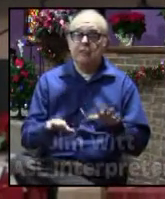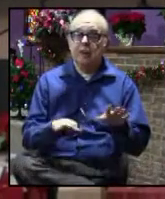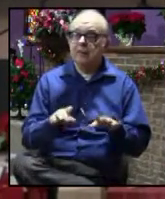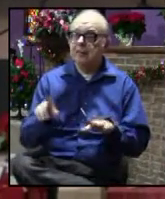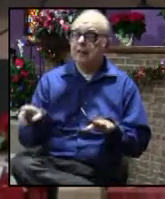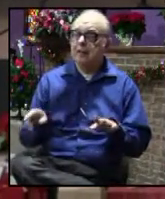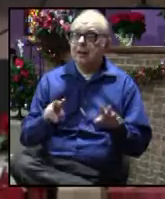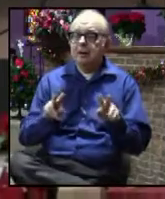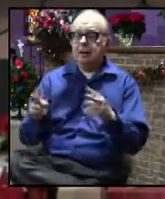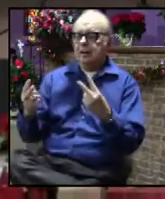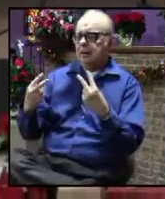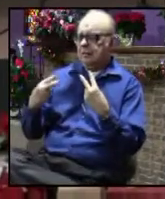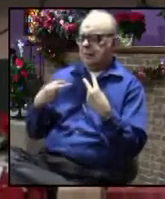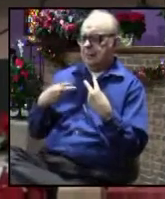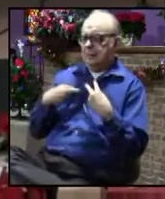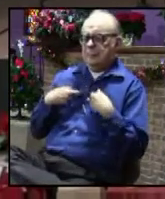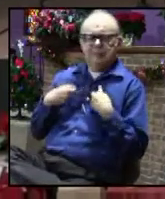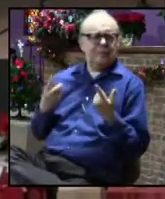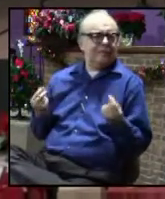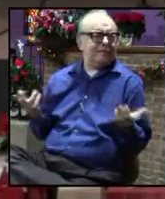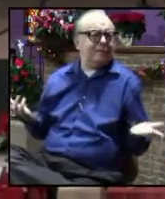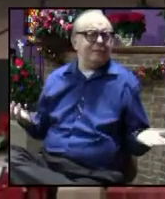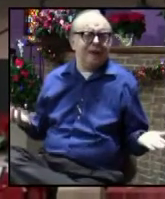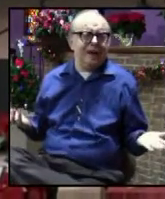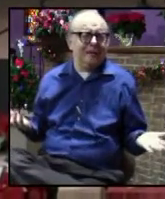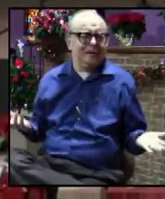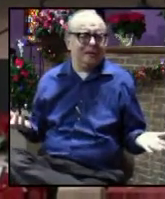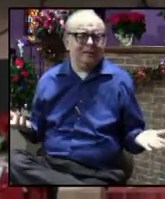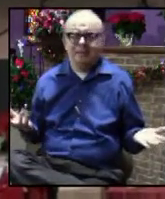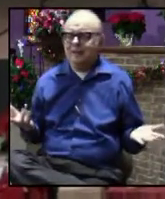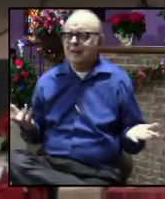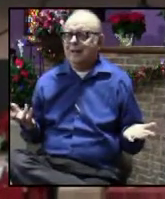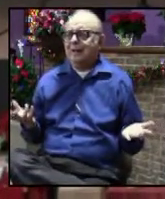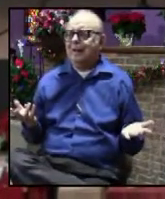He's looking at me like, what am I doing now?